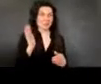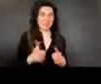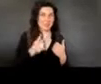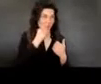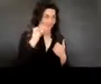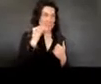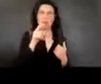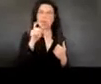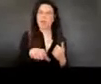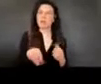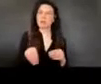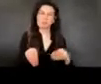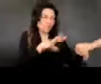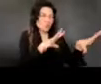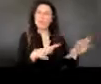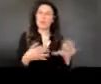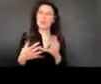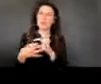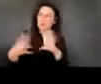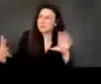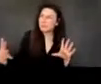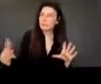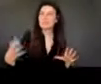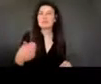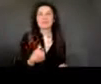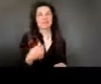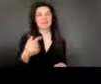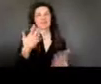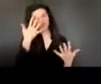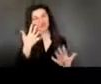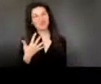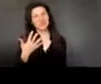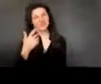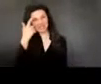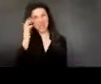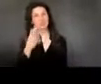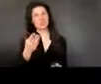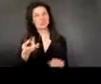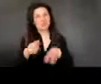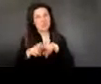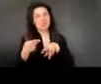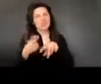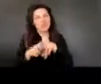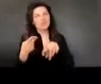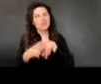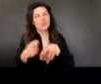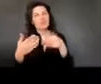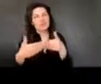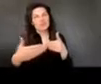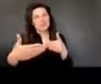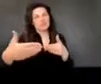just going to only see that, unfortunately, in larger and larger quantities. And so I